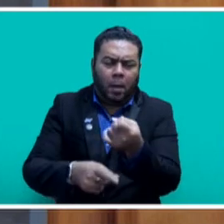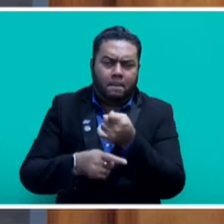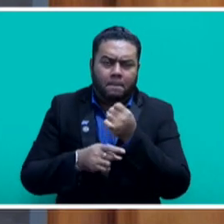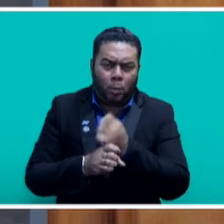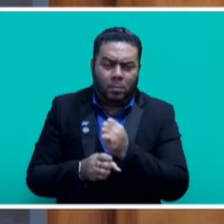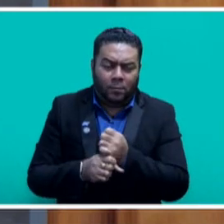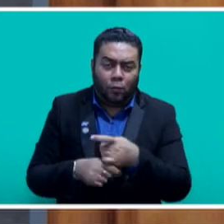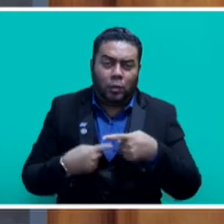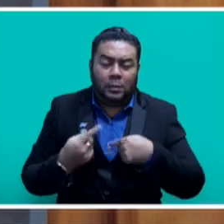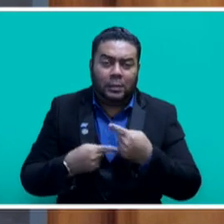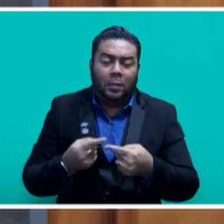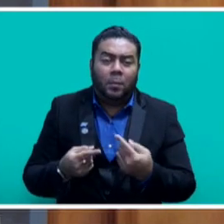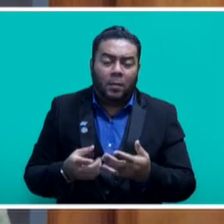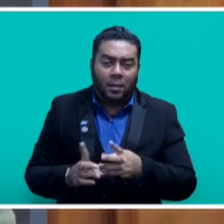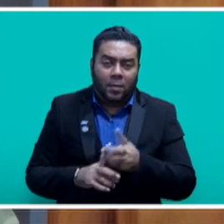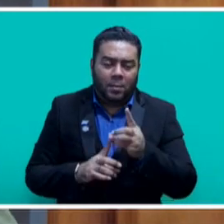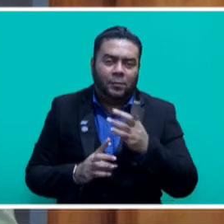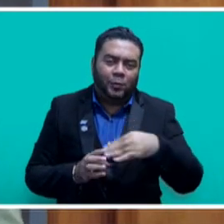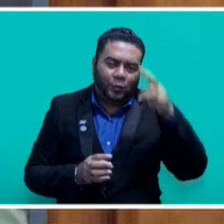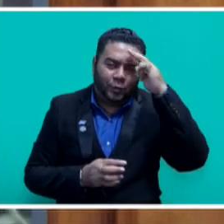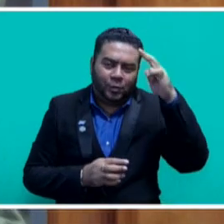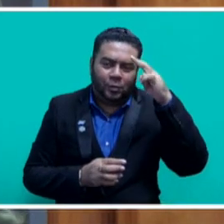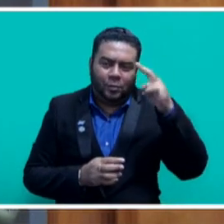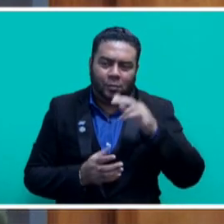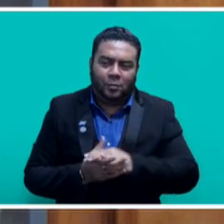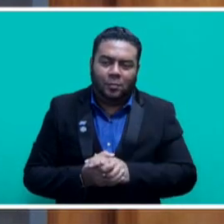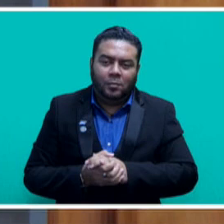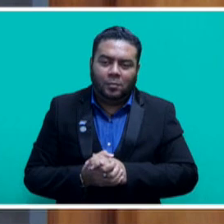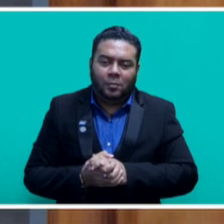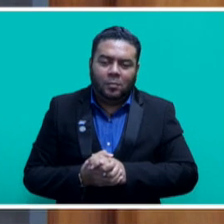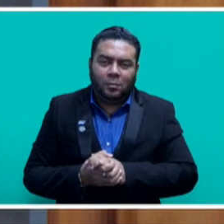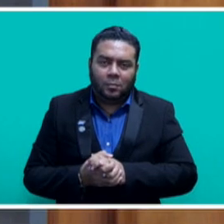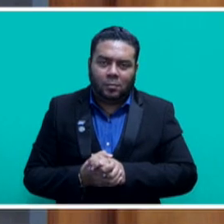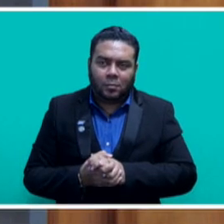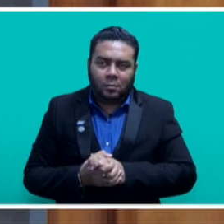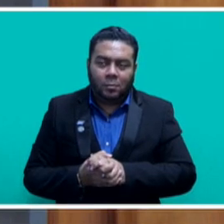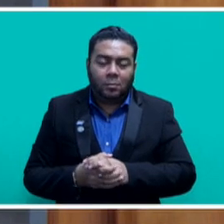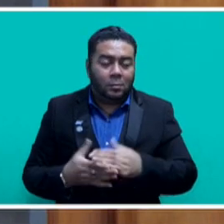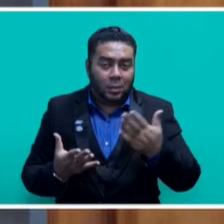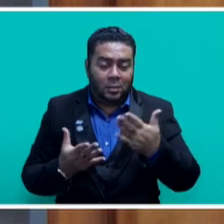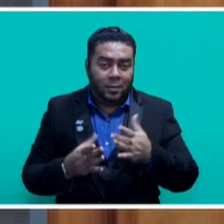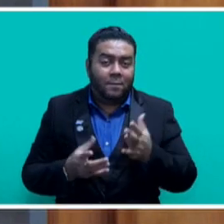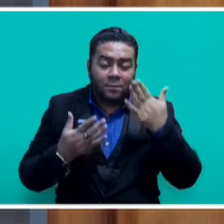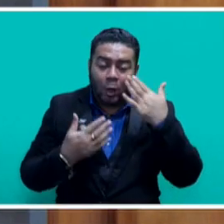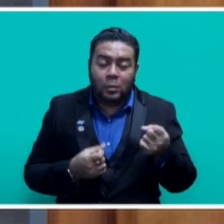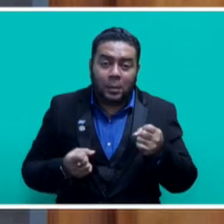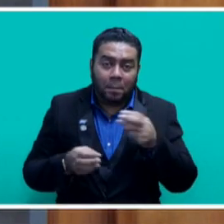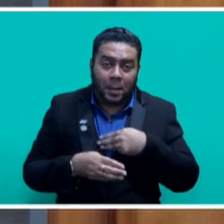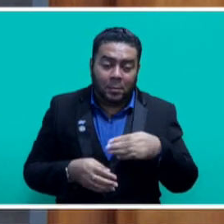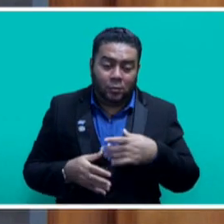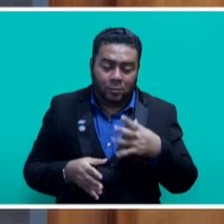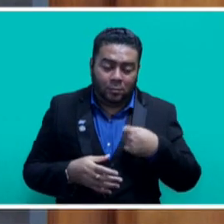economic development of our nation. Mr. Speaker, sir, as founding members of the